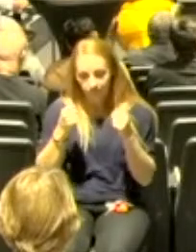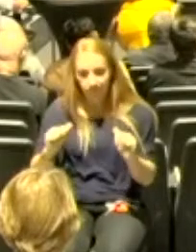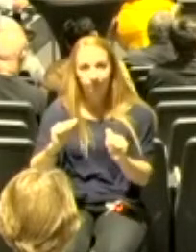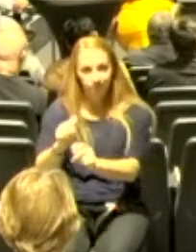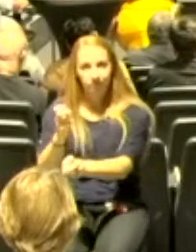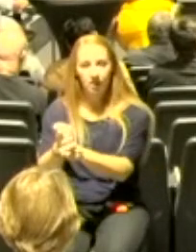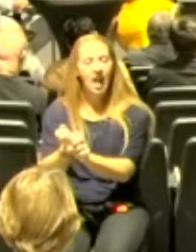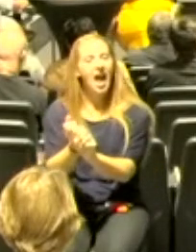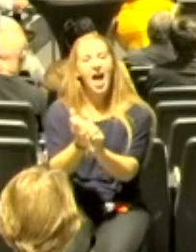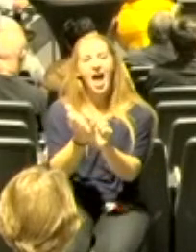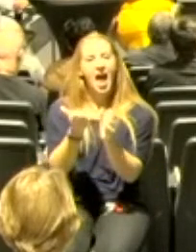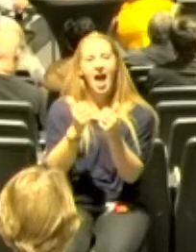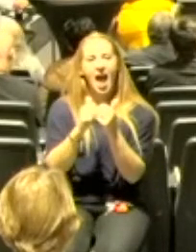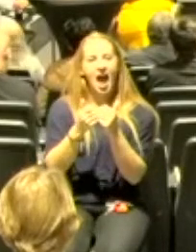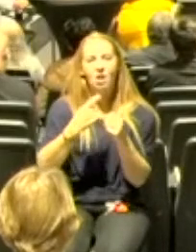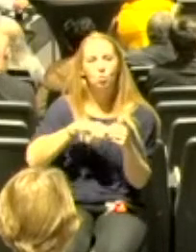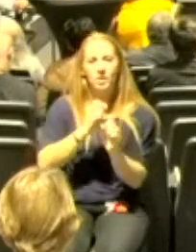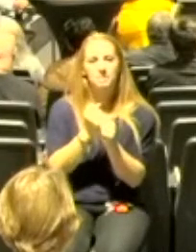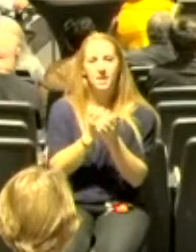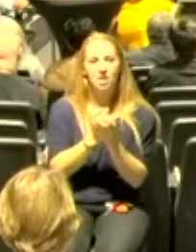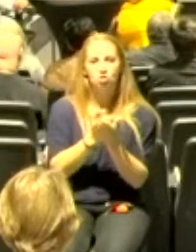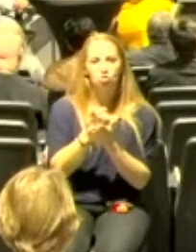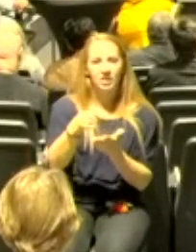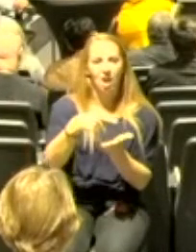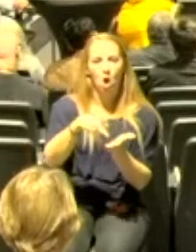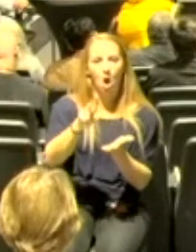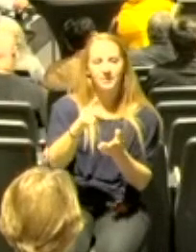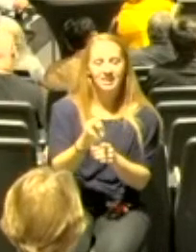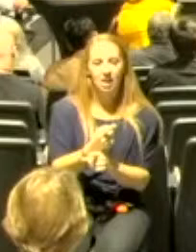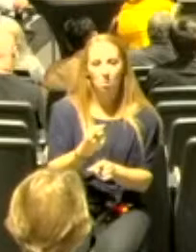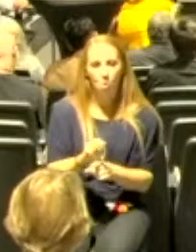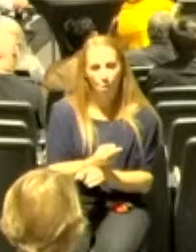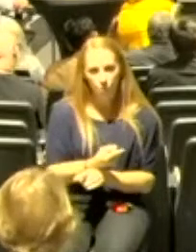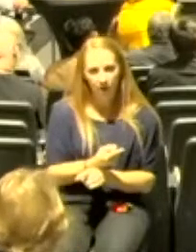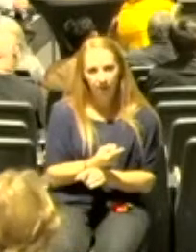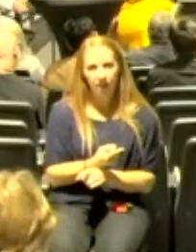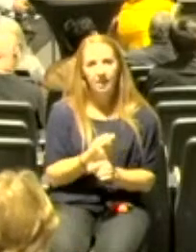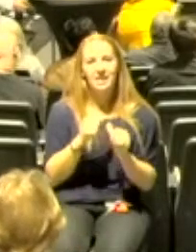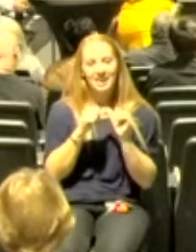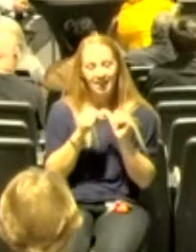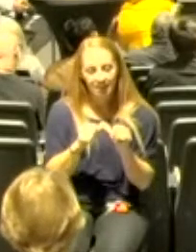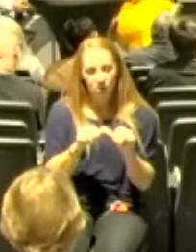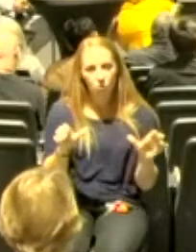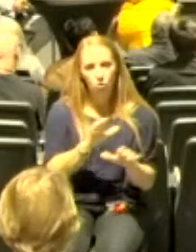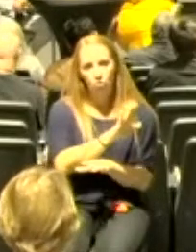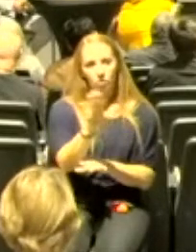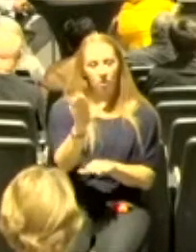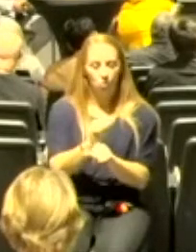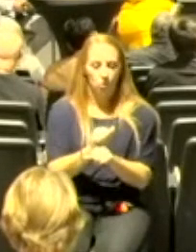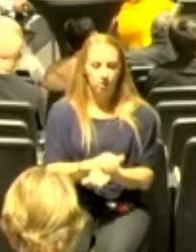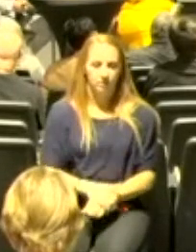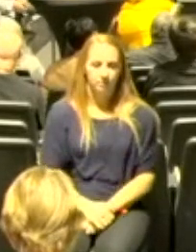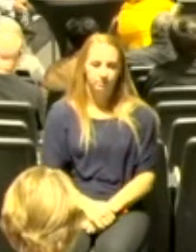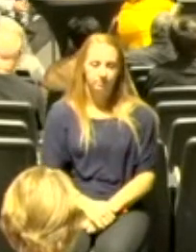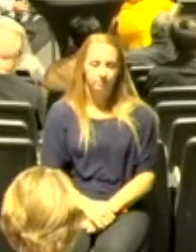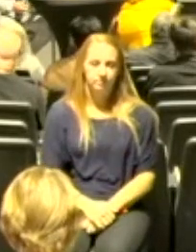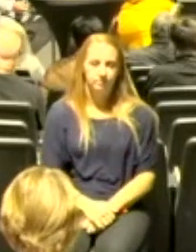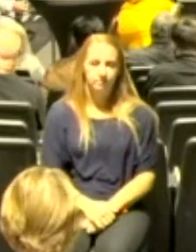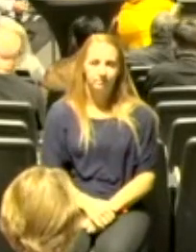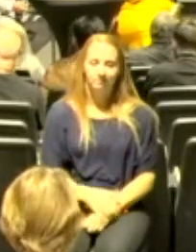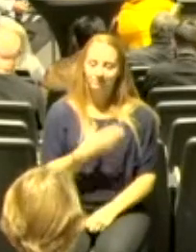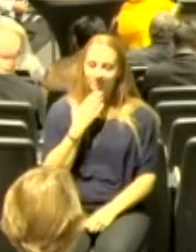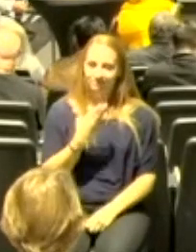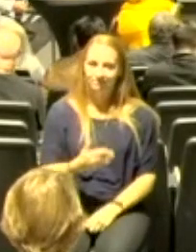can we make sure that they are compensated appropriately so that they can continue to do that work? Great, thank